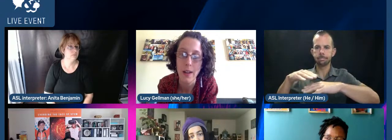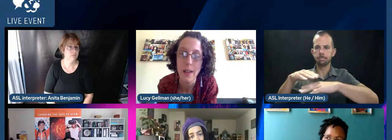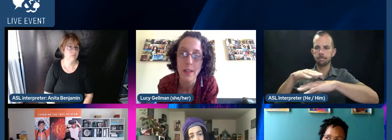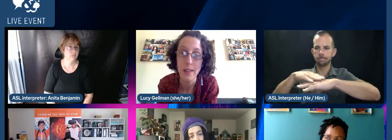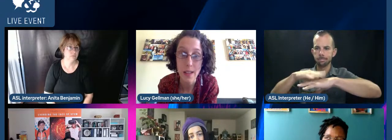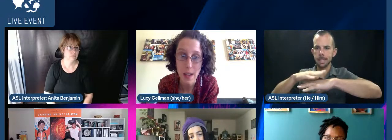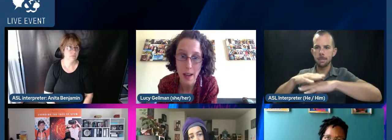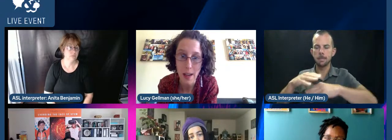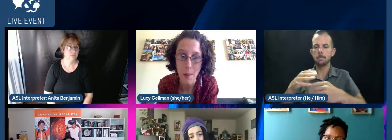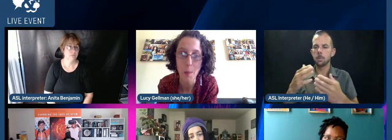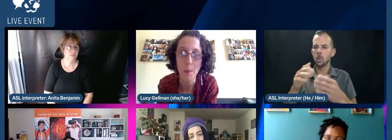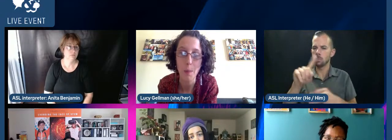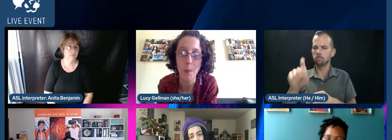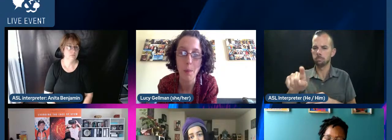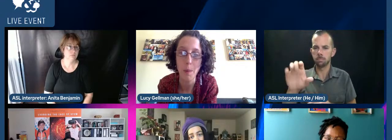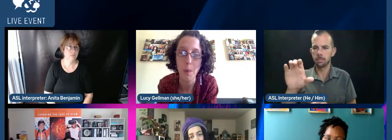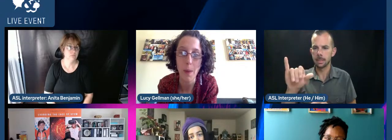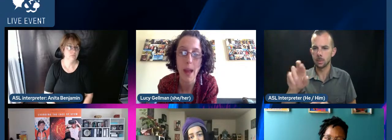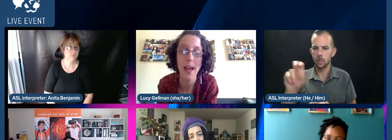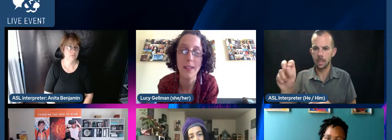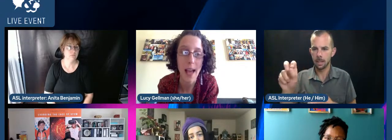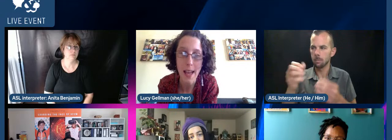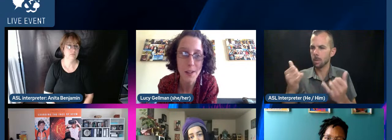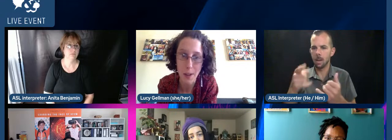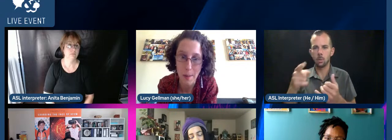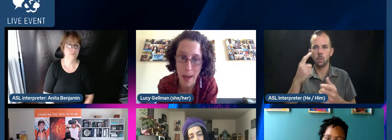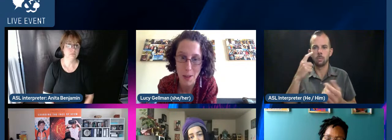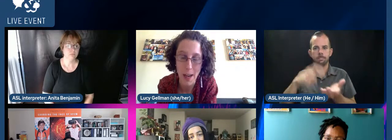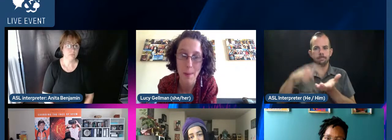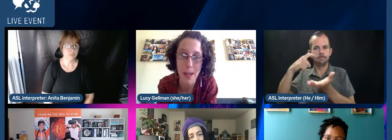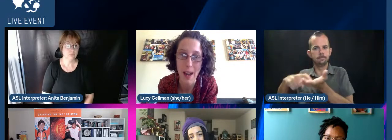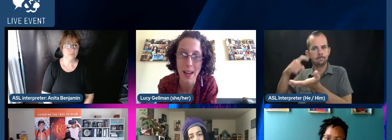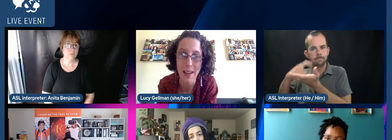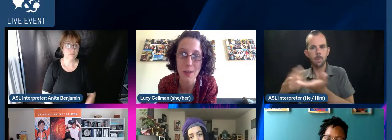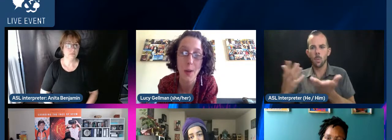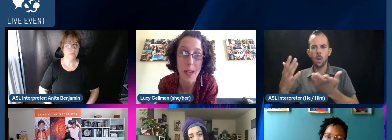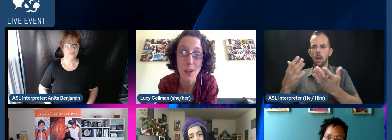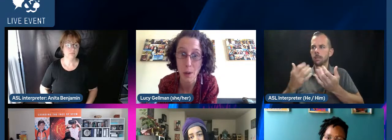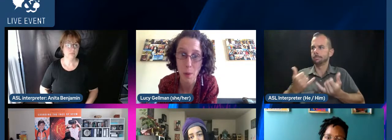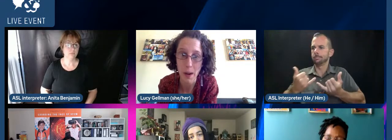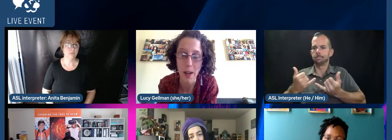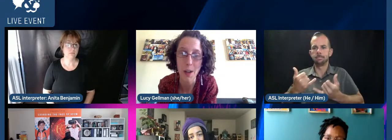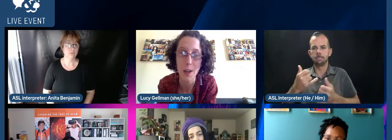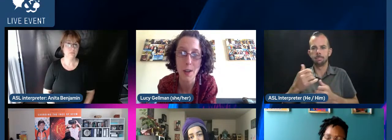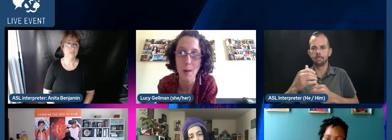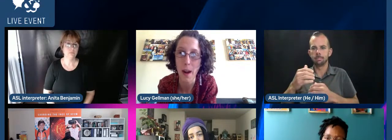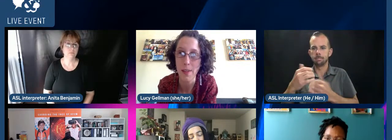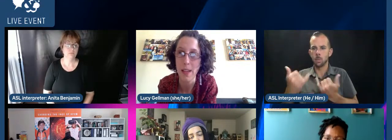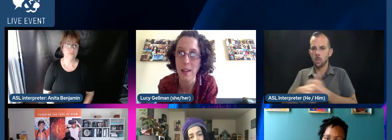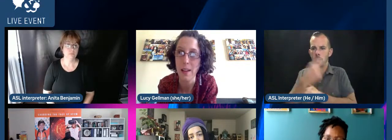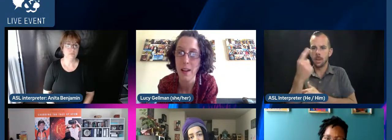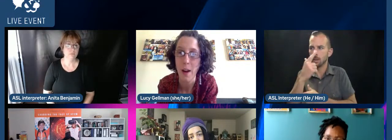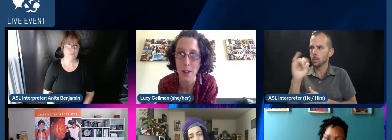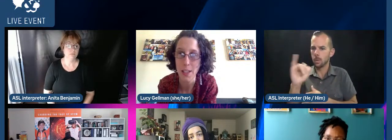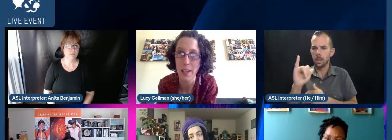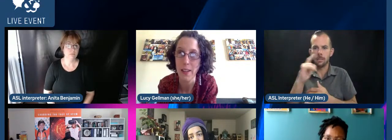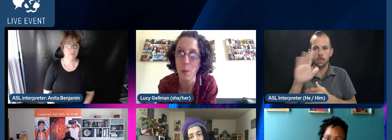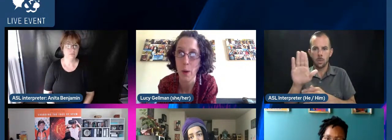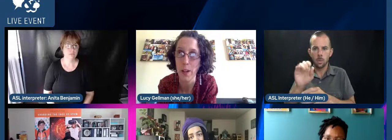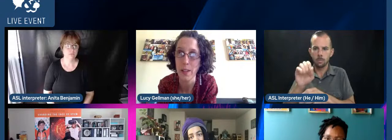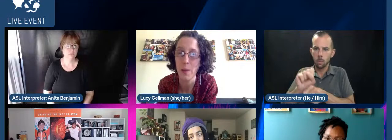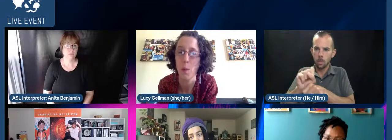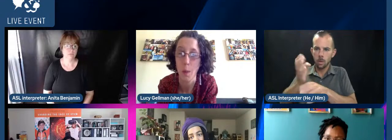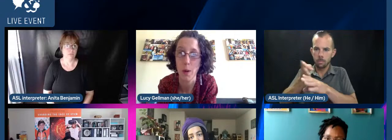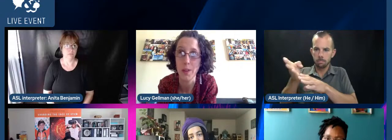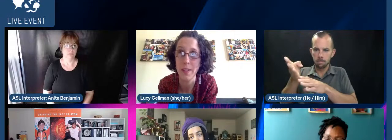are seeing as you're imagining? I mean, so in your work, you, I think,